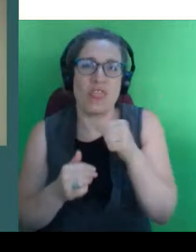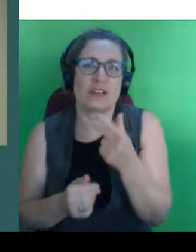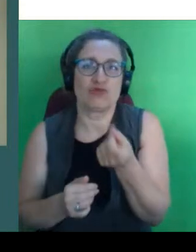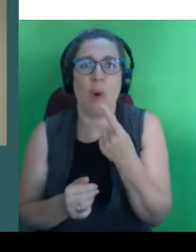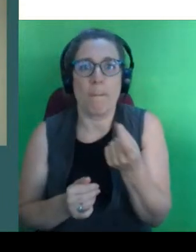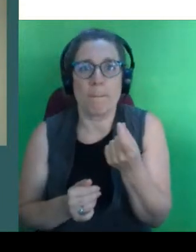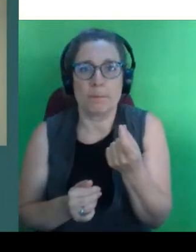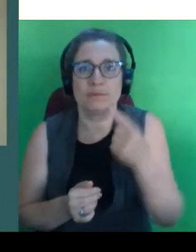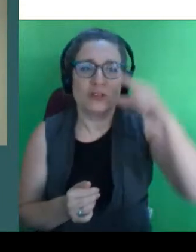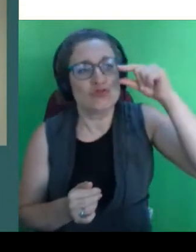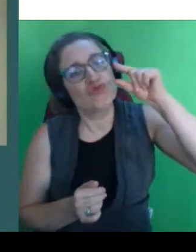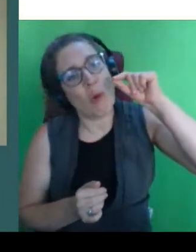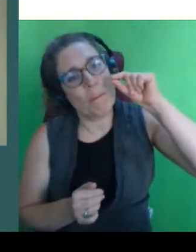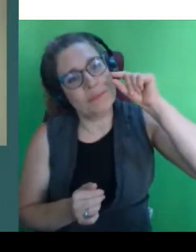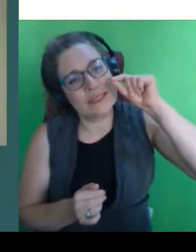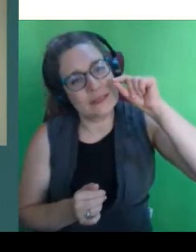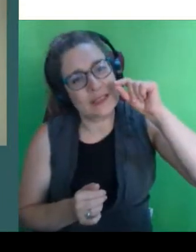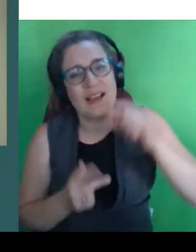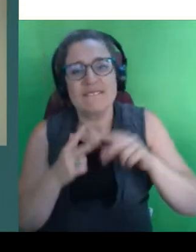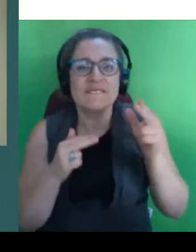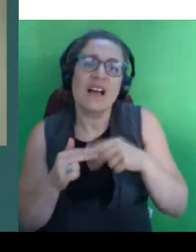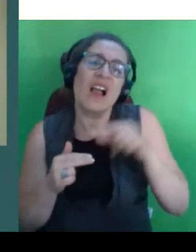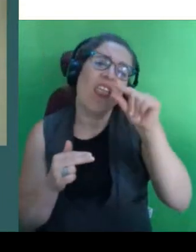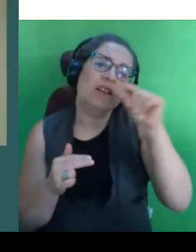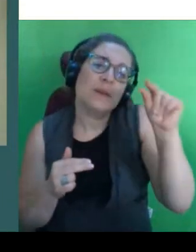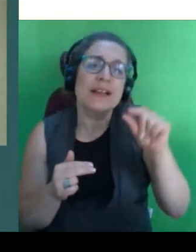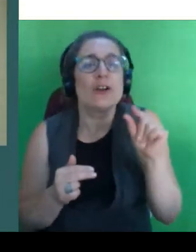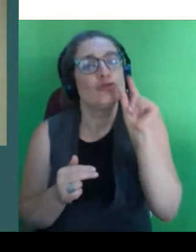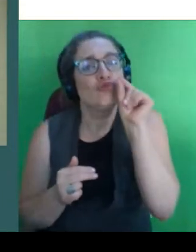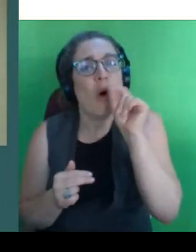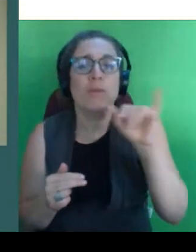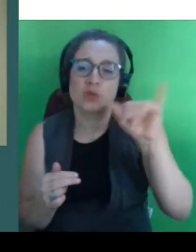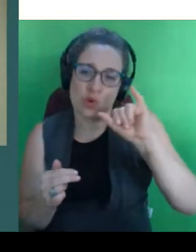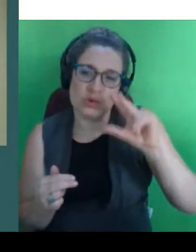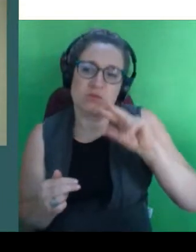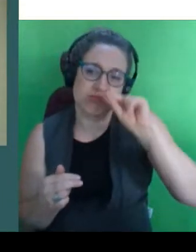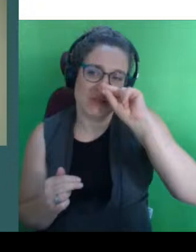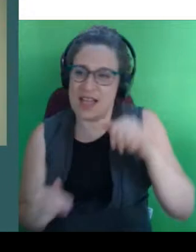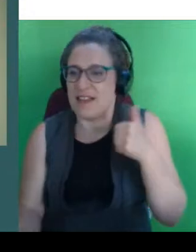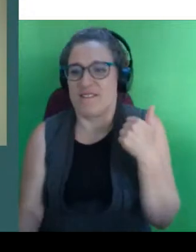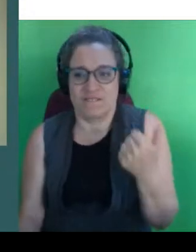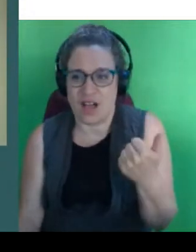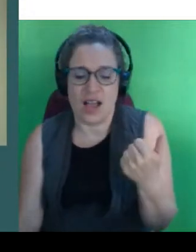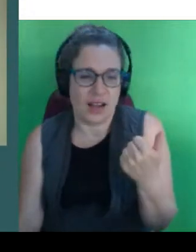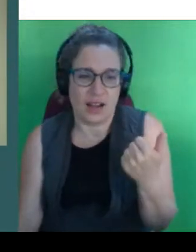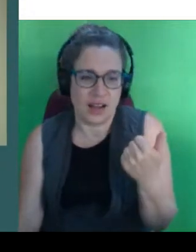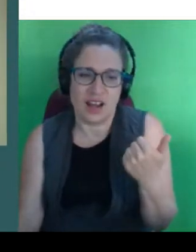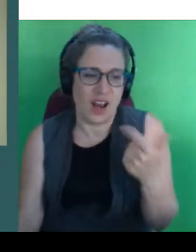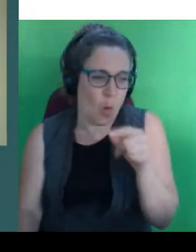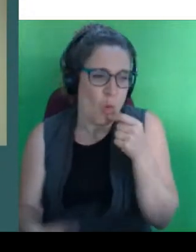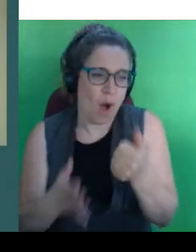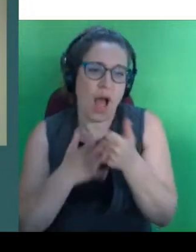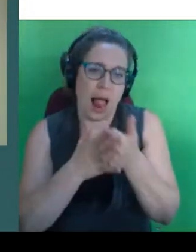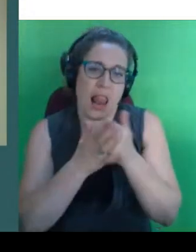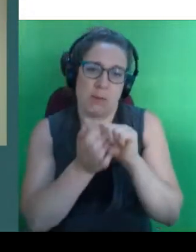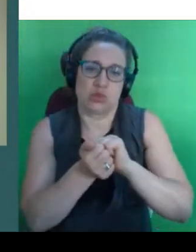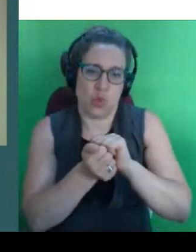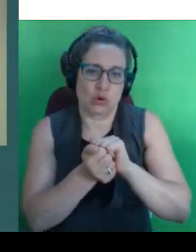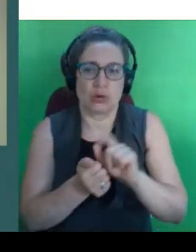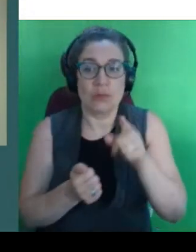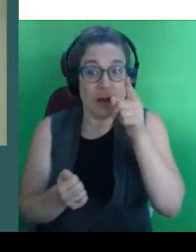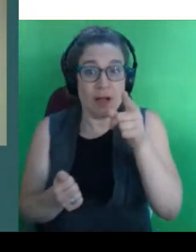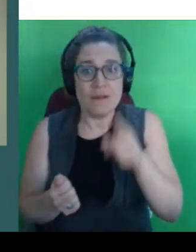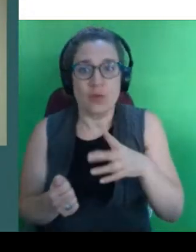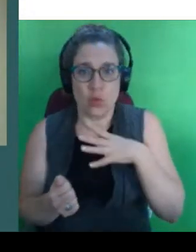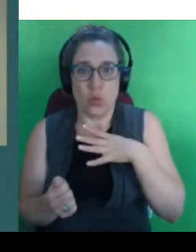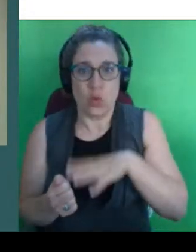little bit of rhinitis, then drops or a spray are fine. They will help to wash the nasal lining. But if you want to get to the sinuses,